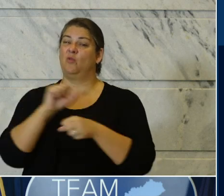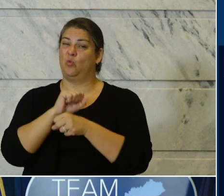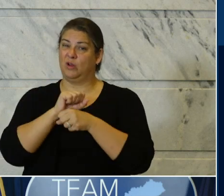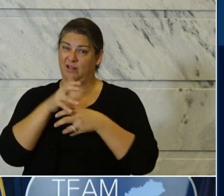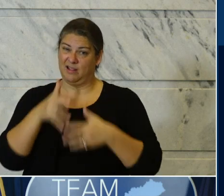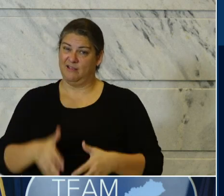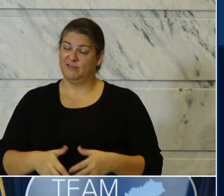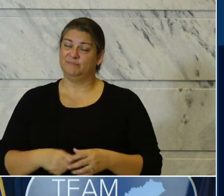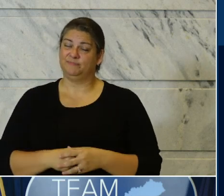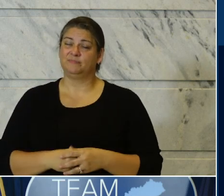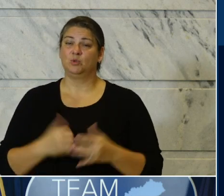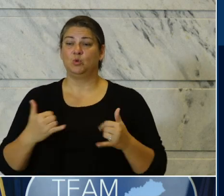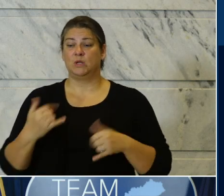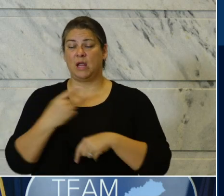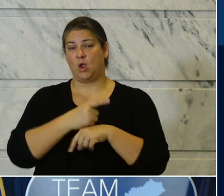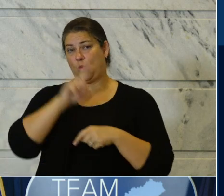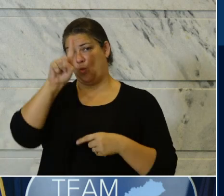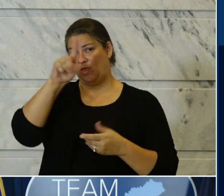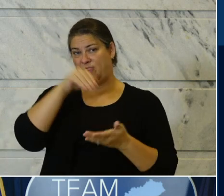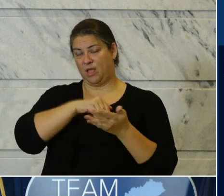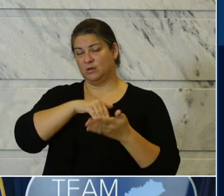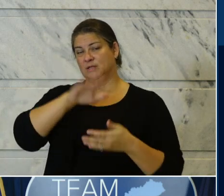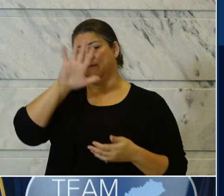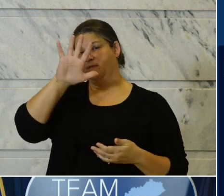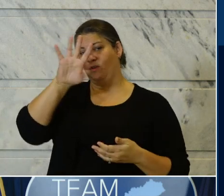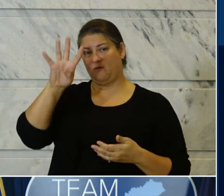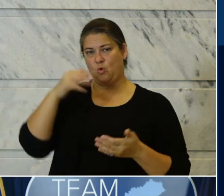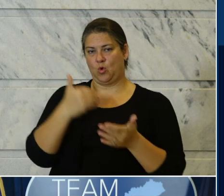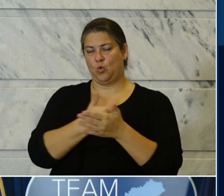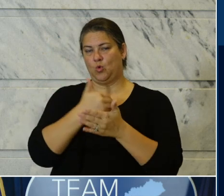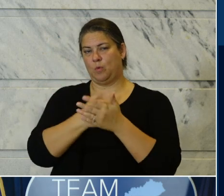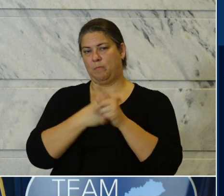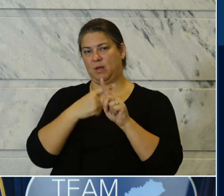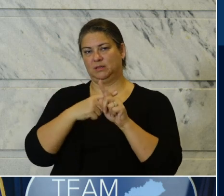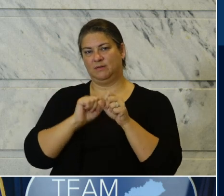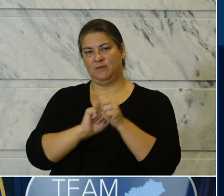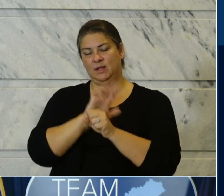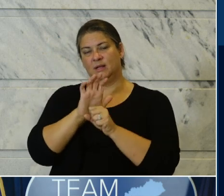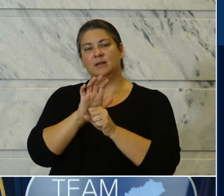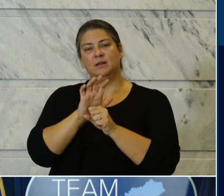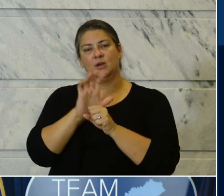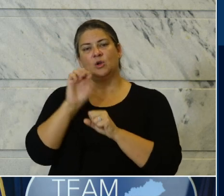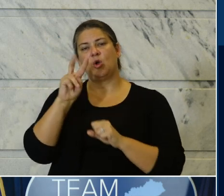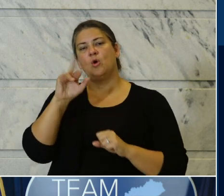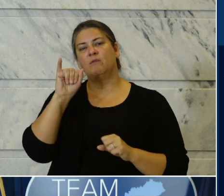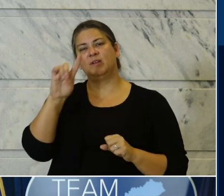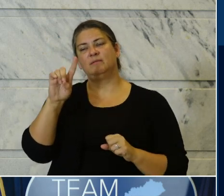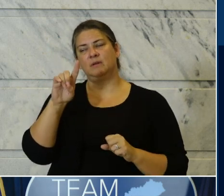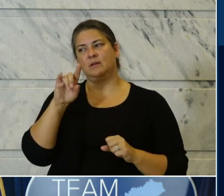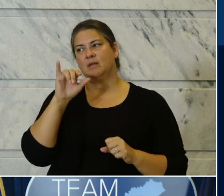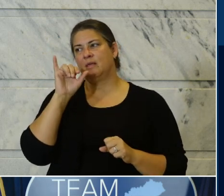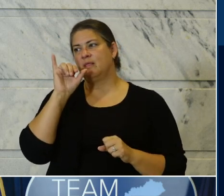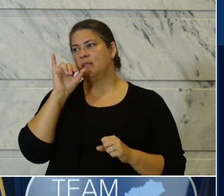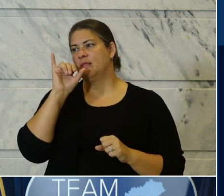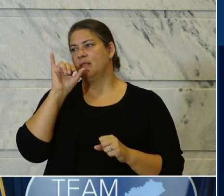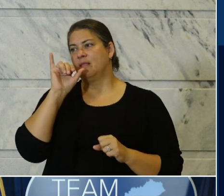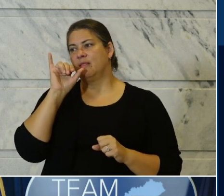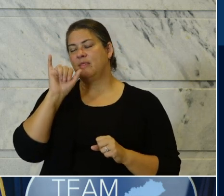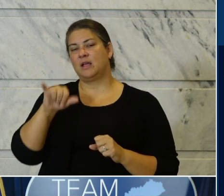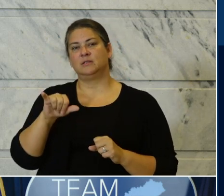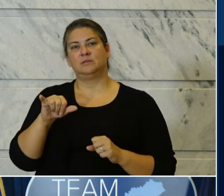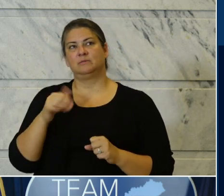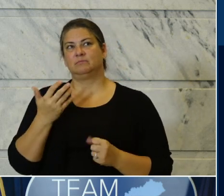Today we're reporting 1,054 new cases of COVID-19. That's more than